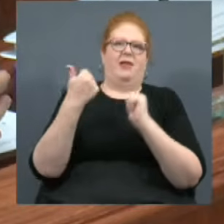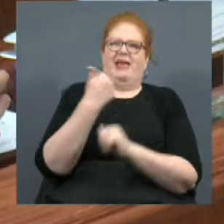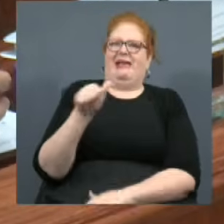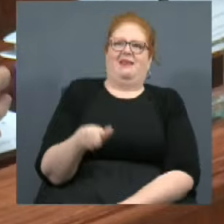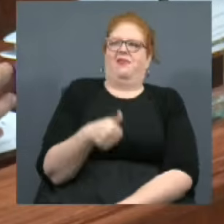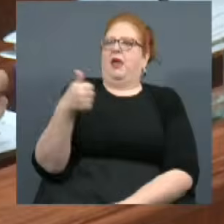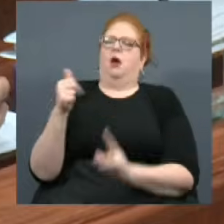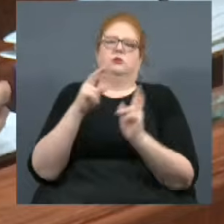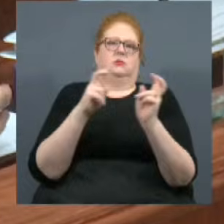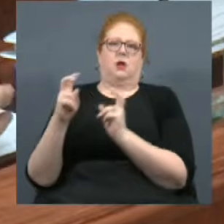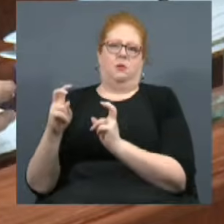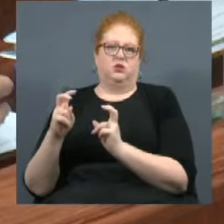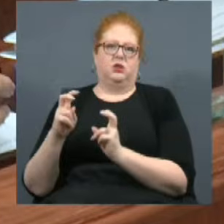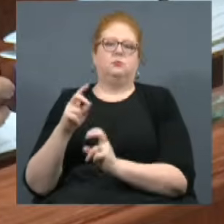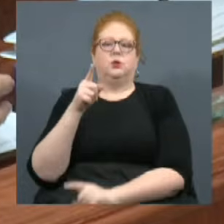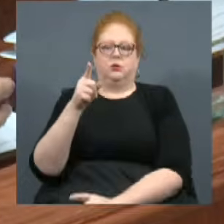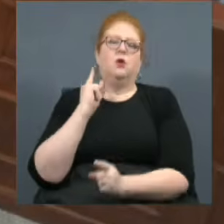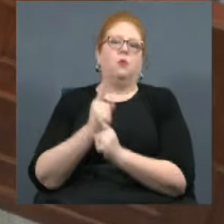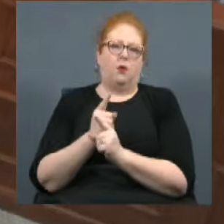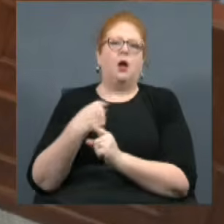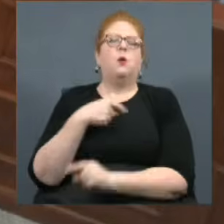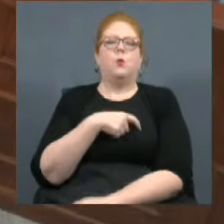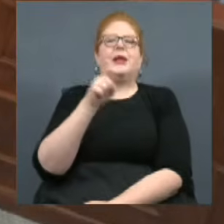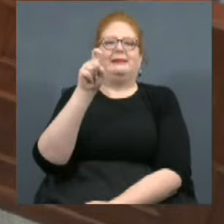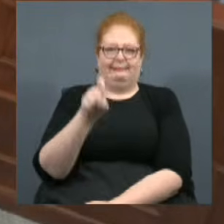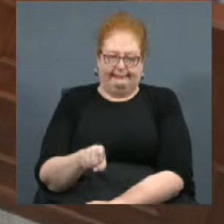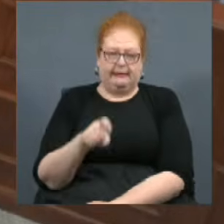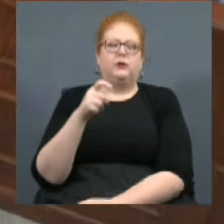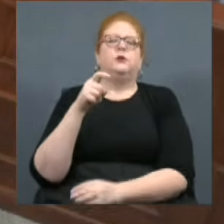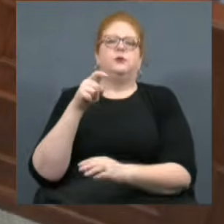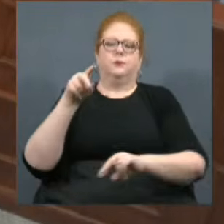on that we need to look at this.